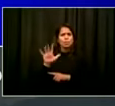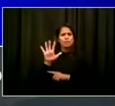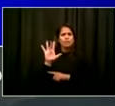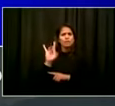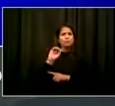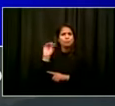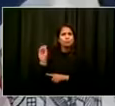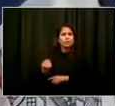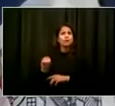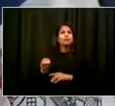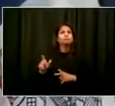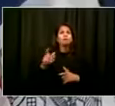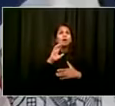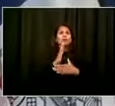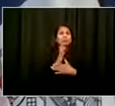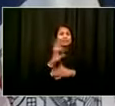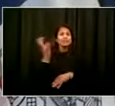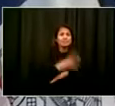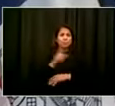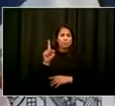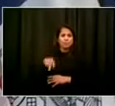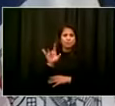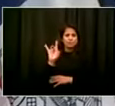1.58%. Few words in Spanish.